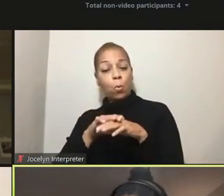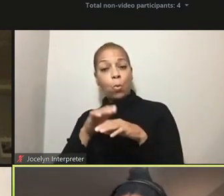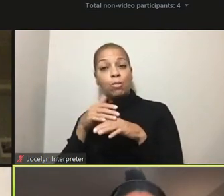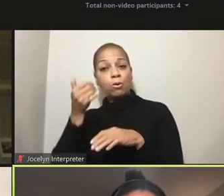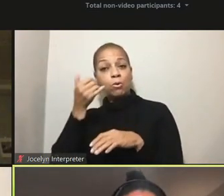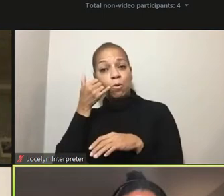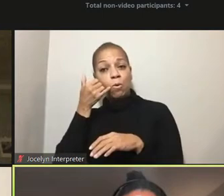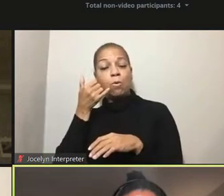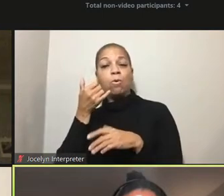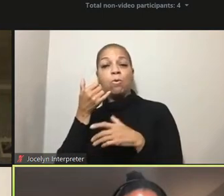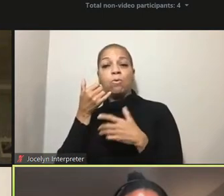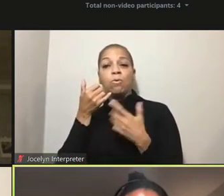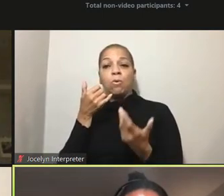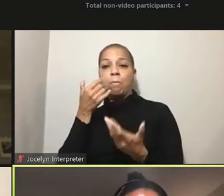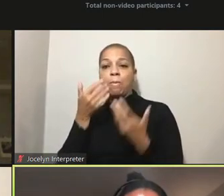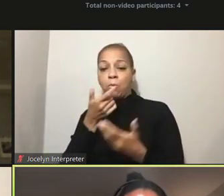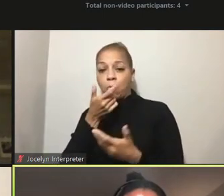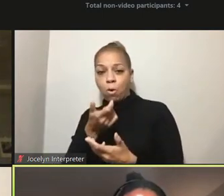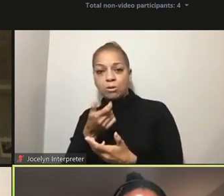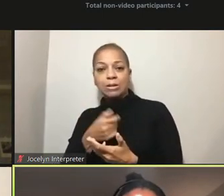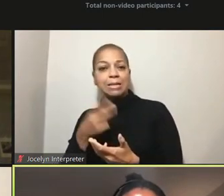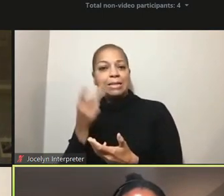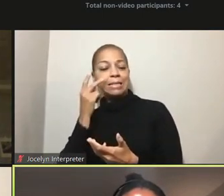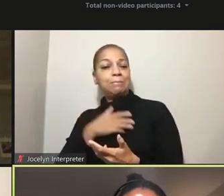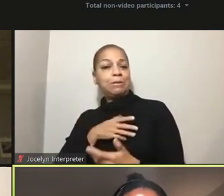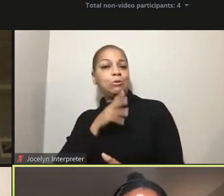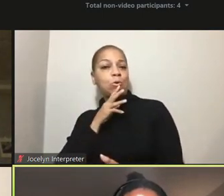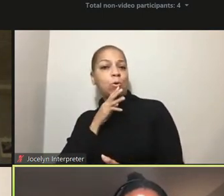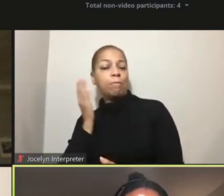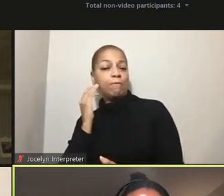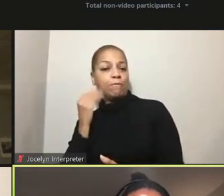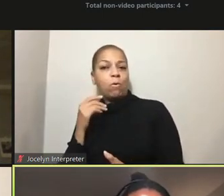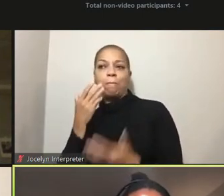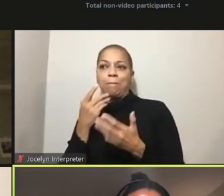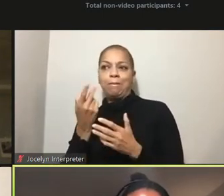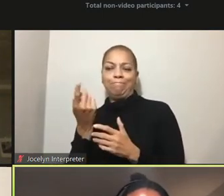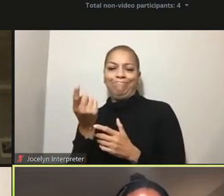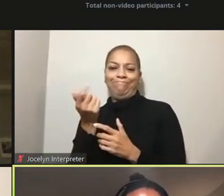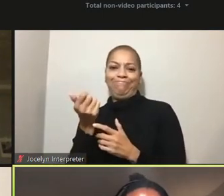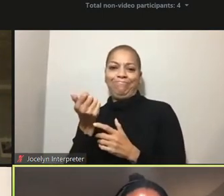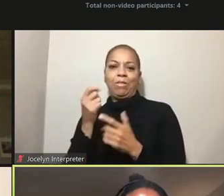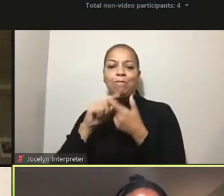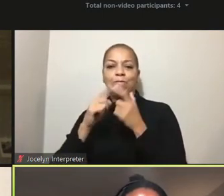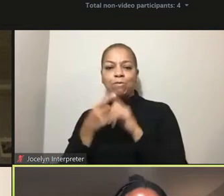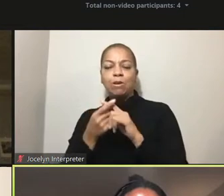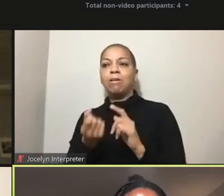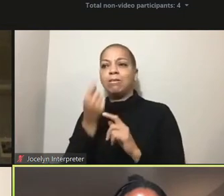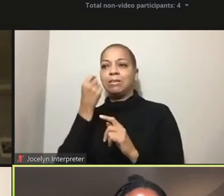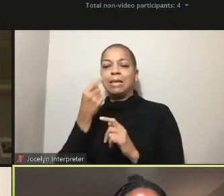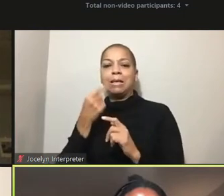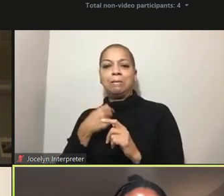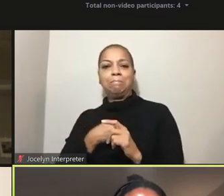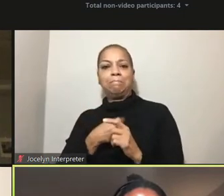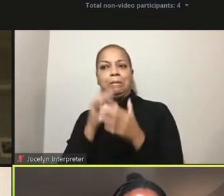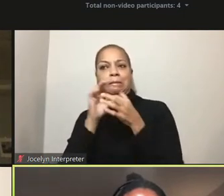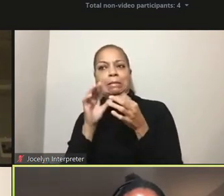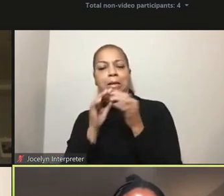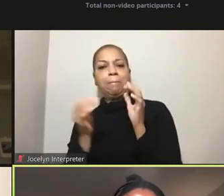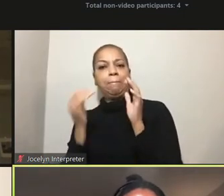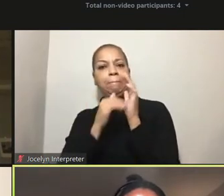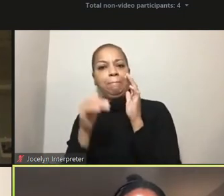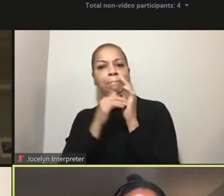have seen me talk before or who are friends of mine, will recognize the repetition in what I'm saying, in that